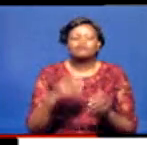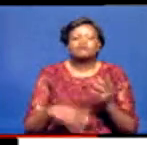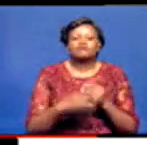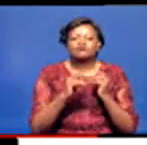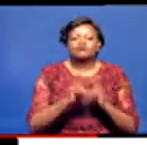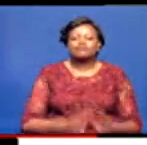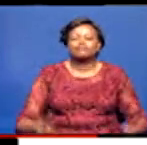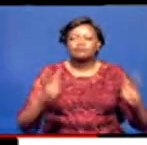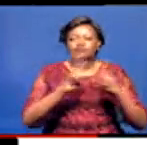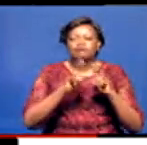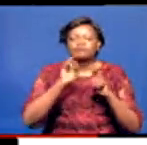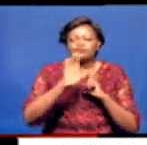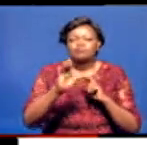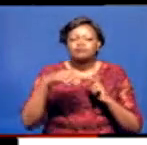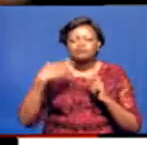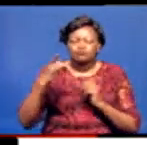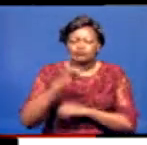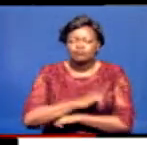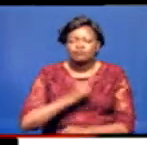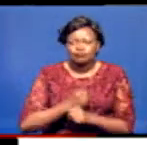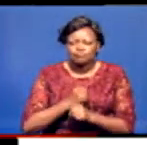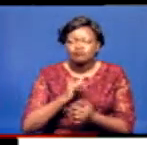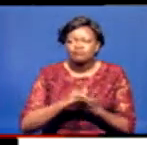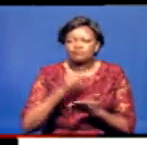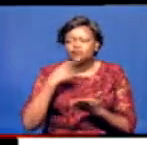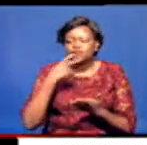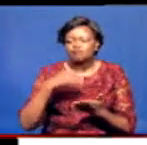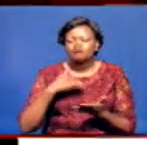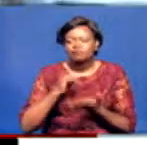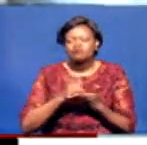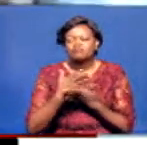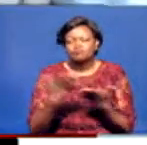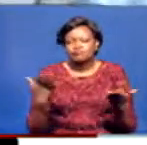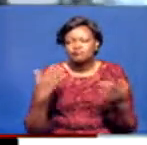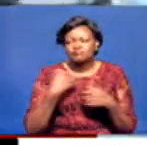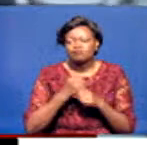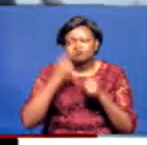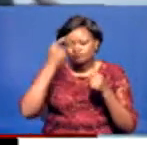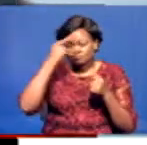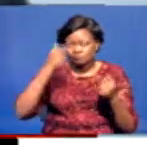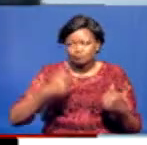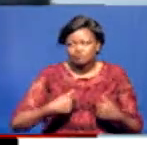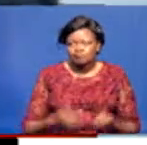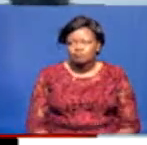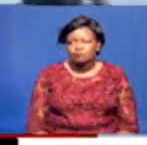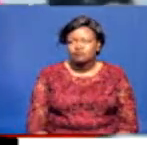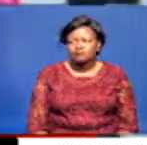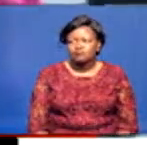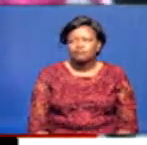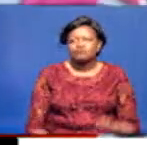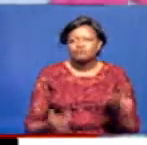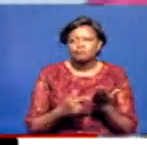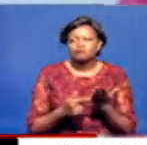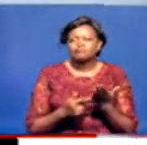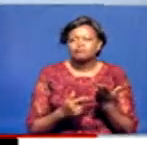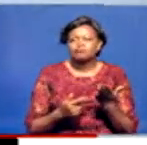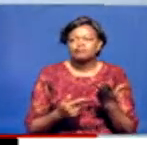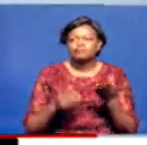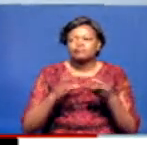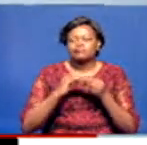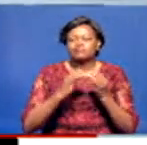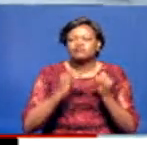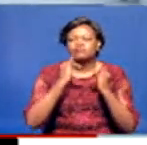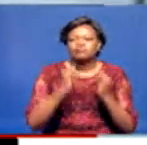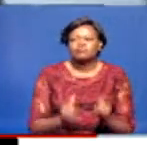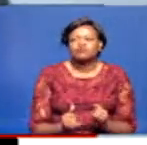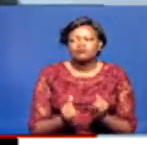in your routine, and that's where you feel that this device is made for me. For digital creators still new to the scene, the sector can be